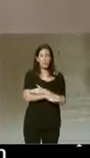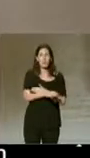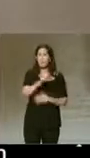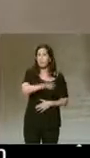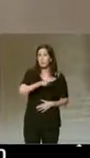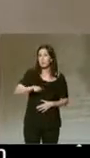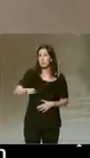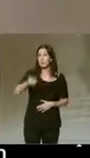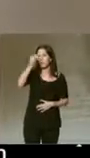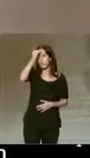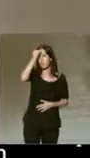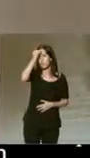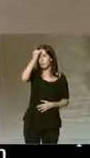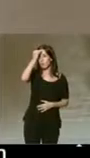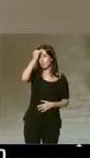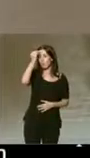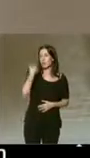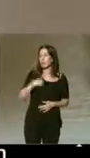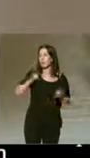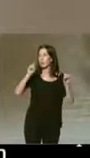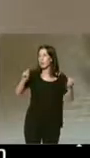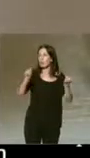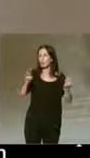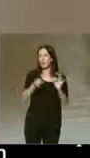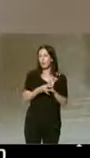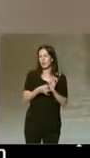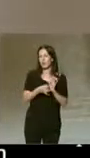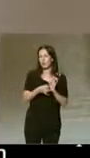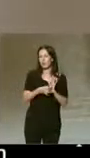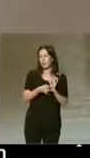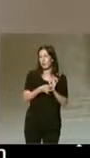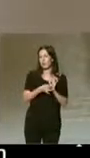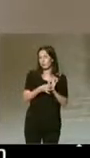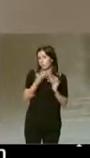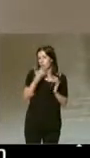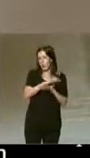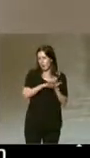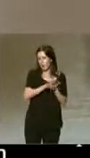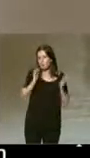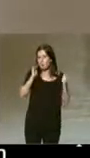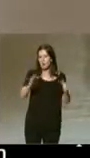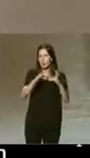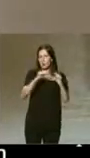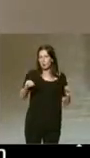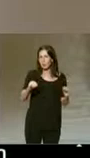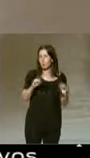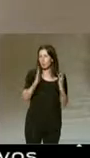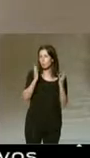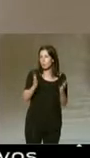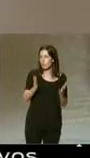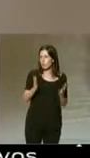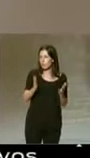contemplate everything that has to do with accessibility, people will think that they're teaching with